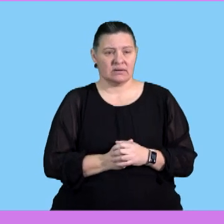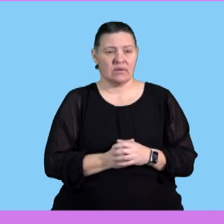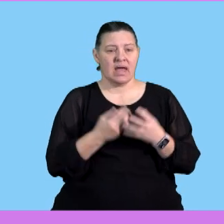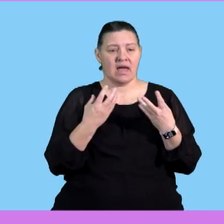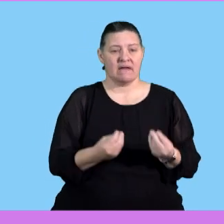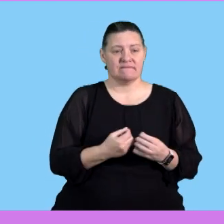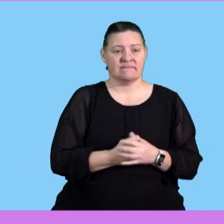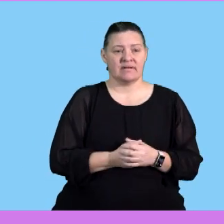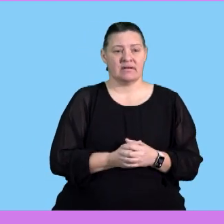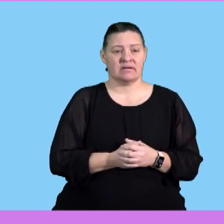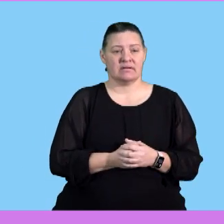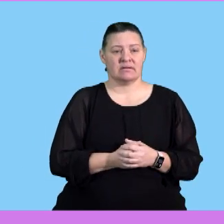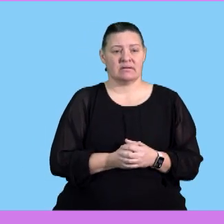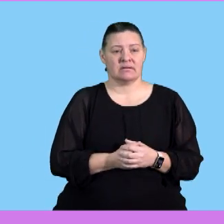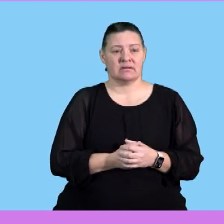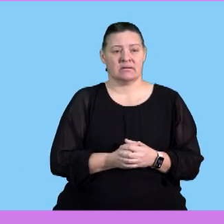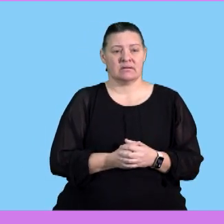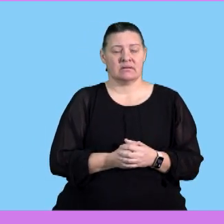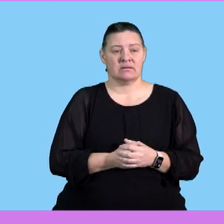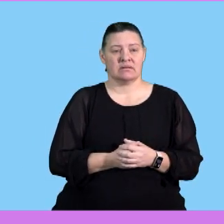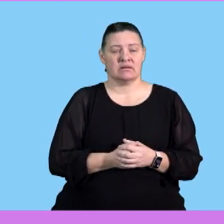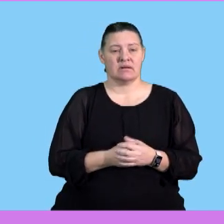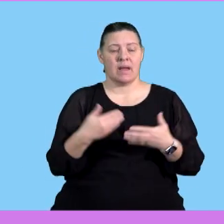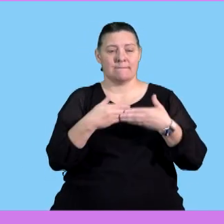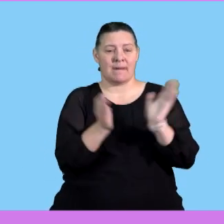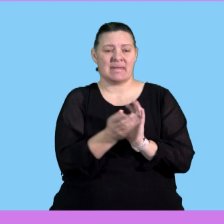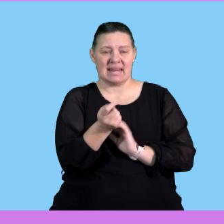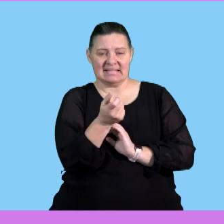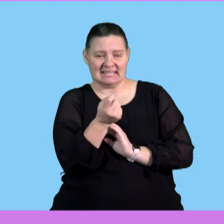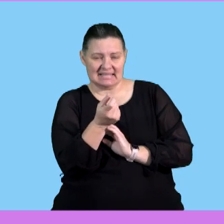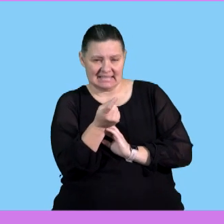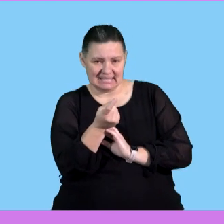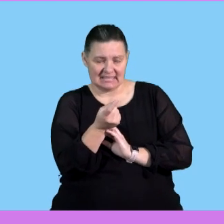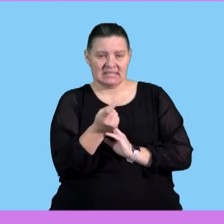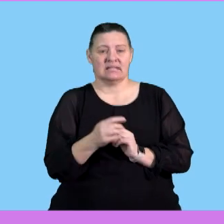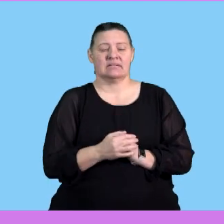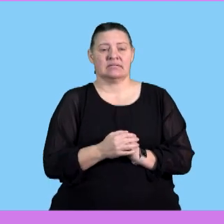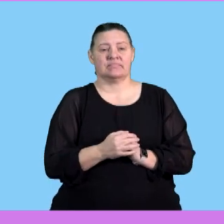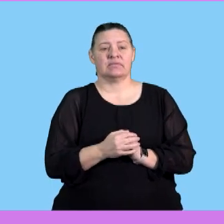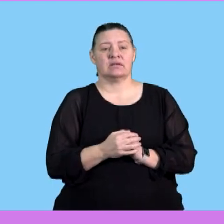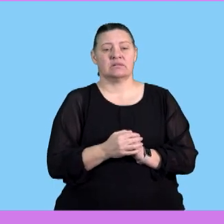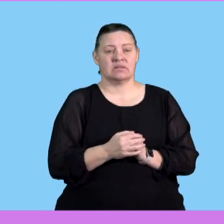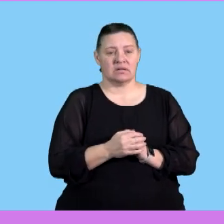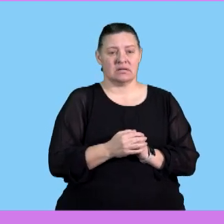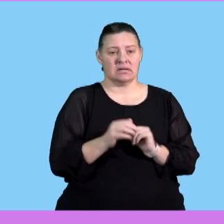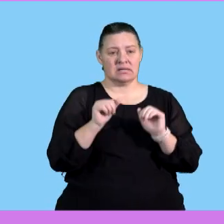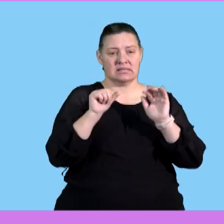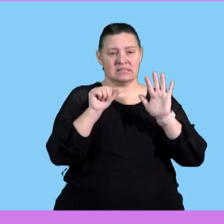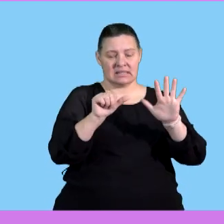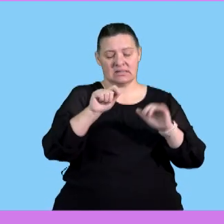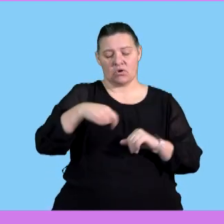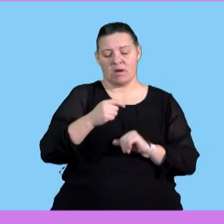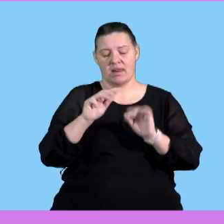R10.99, and we have pumpkin seed. So this being added to